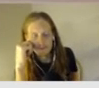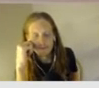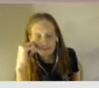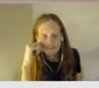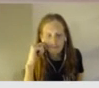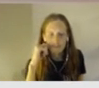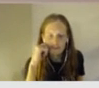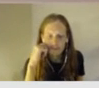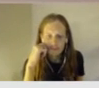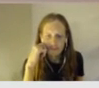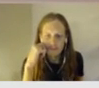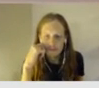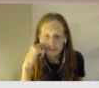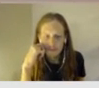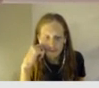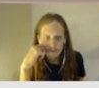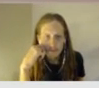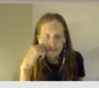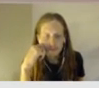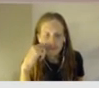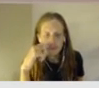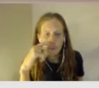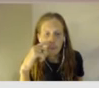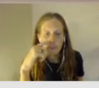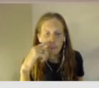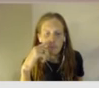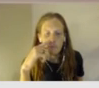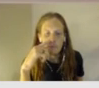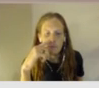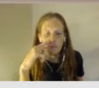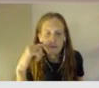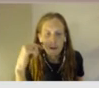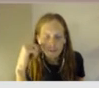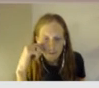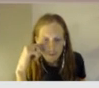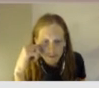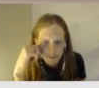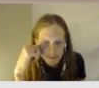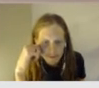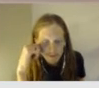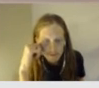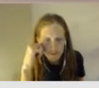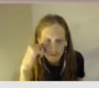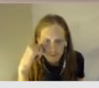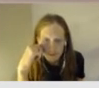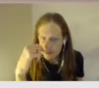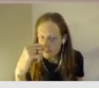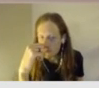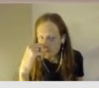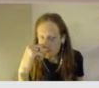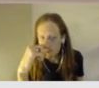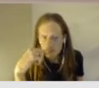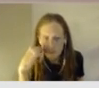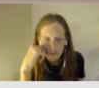me to interact with people. I also am a part-time teacher, which forces me to interact with people. And then I shoot street photography